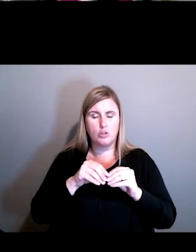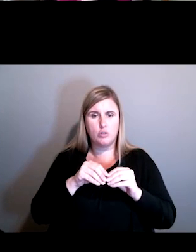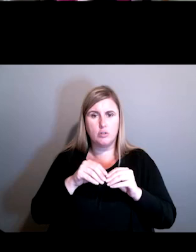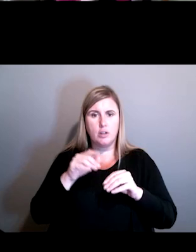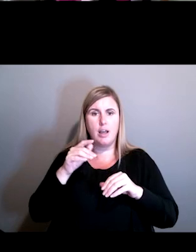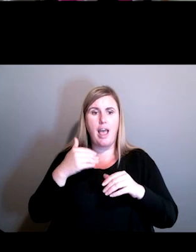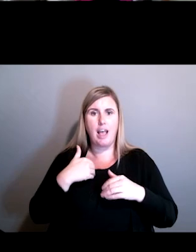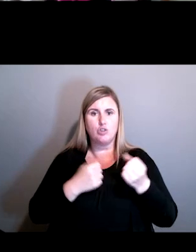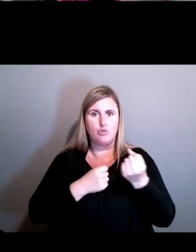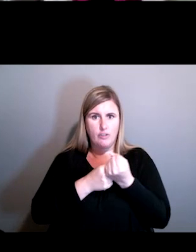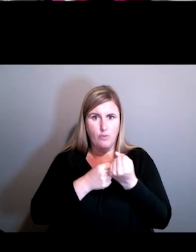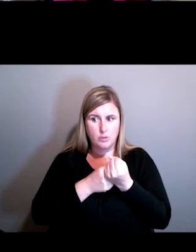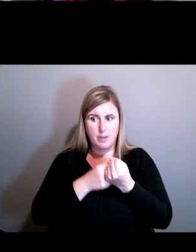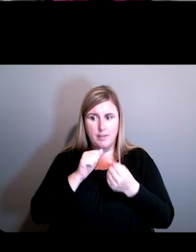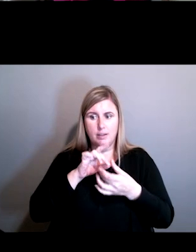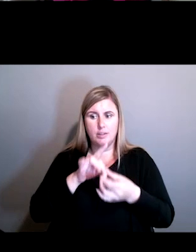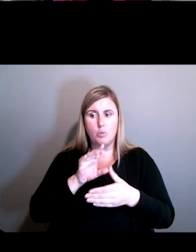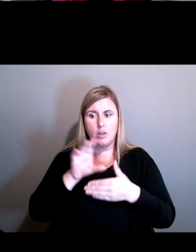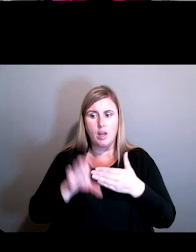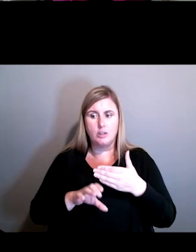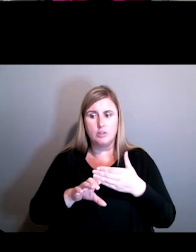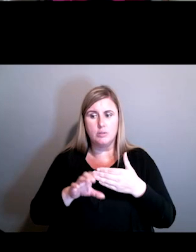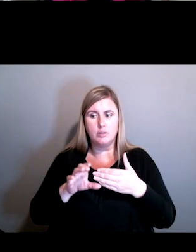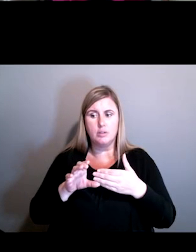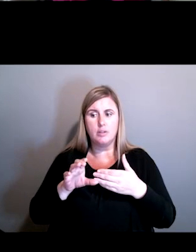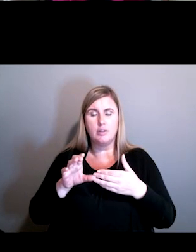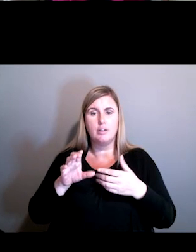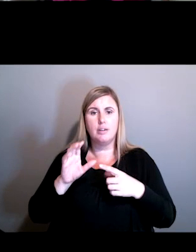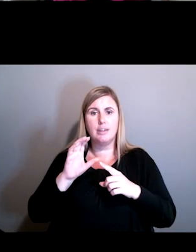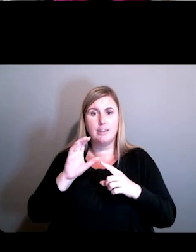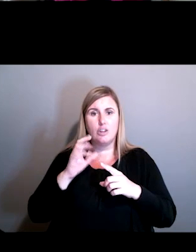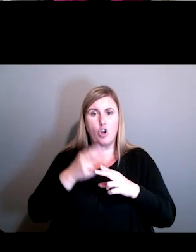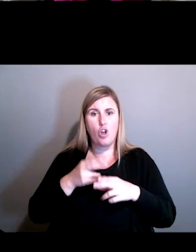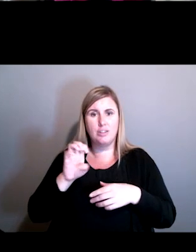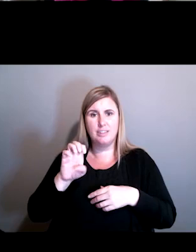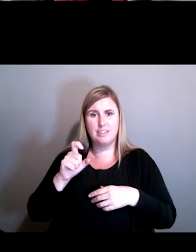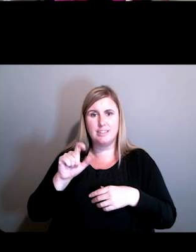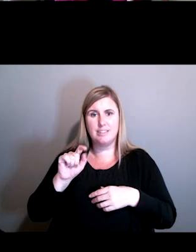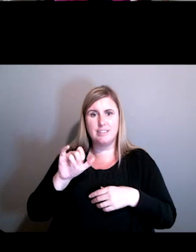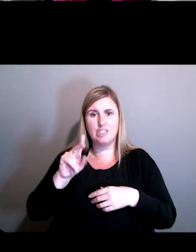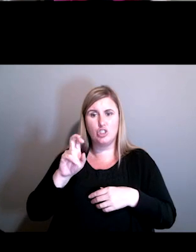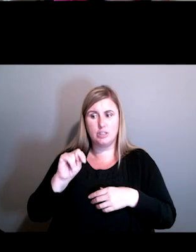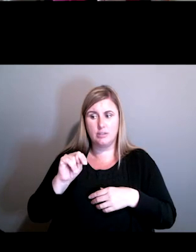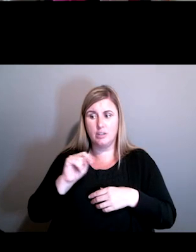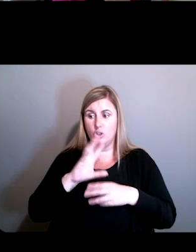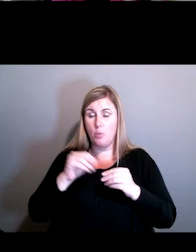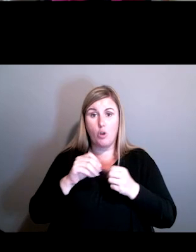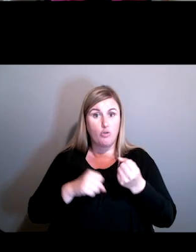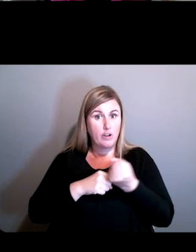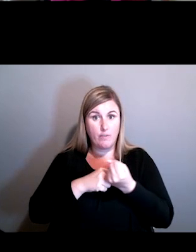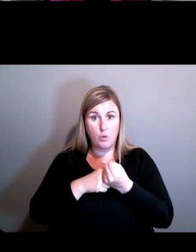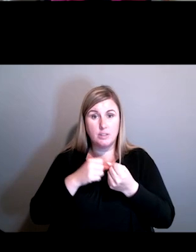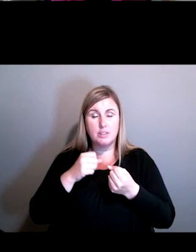consequence condition and it is called extinction. Because it is no longer reinforced, the behavior fades to low levels or levels of